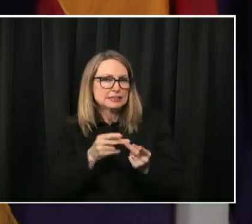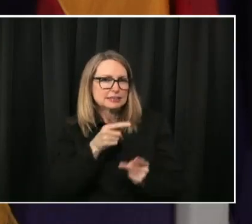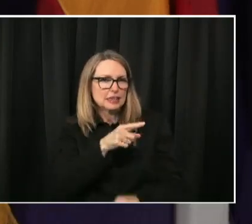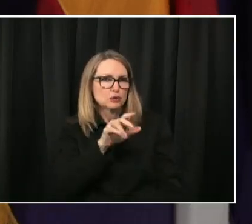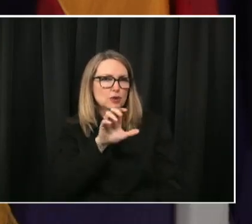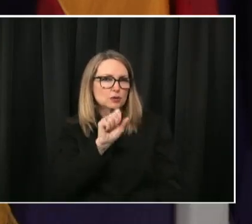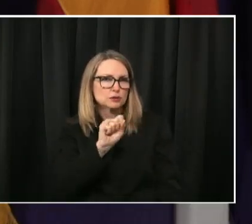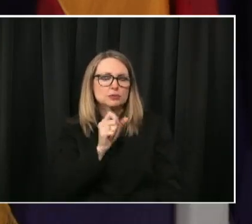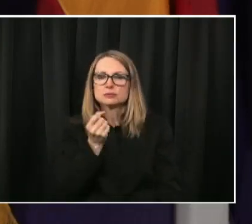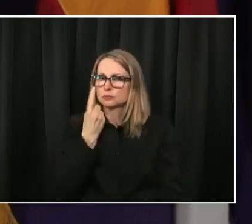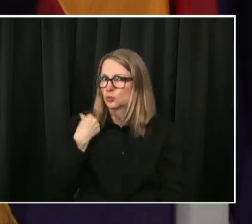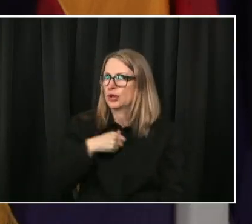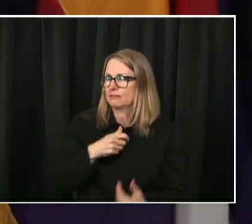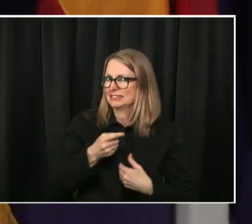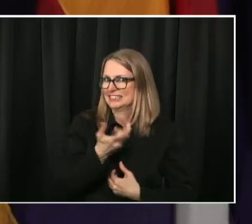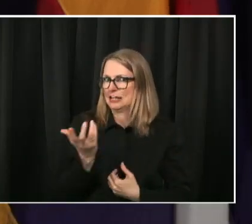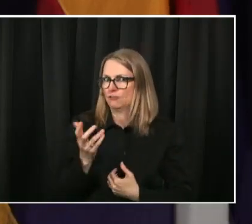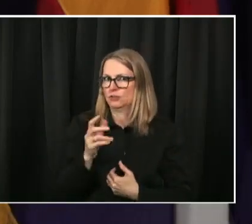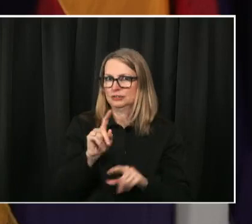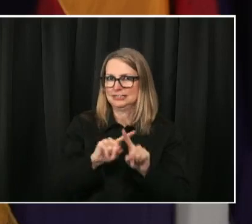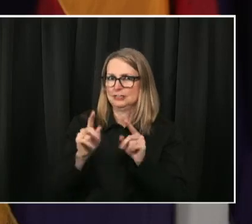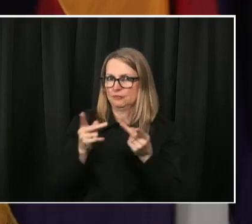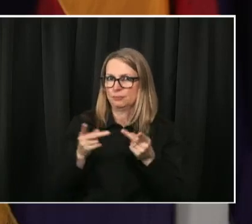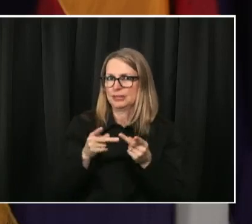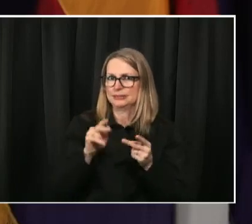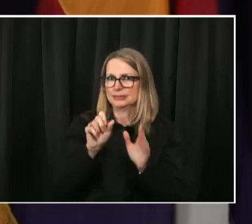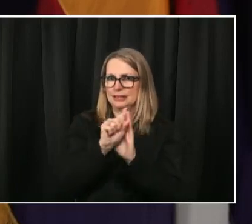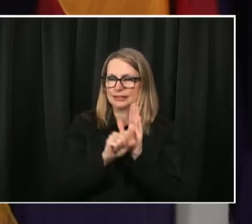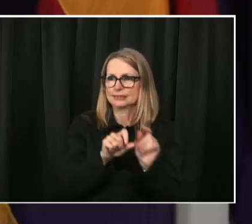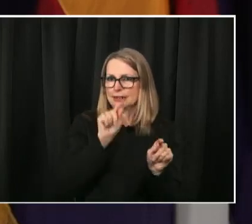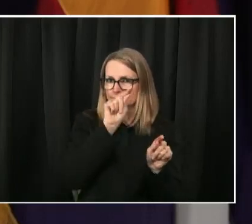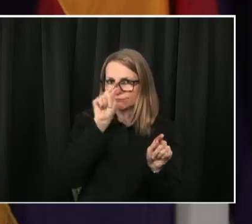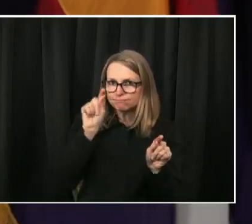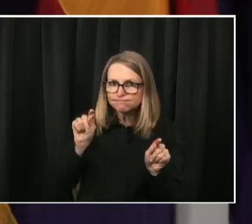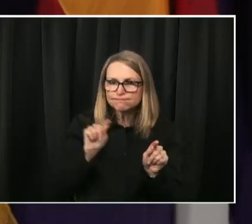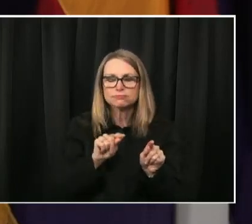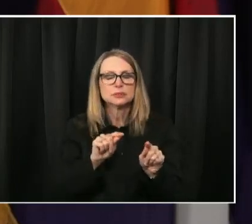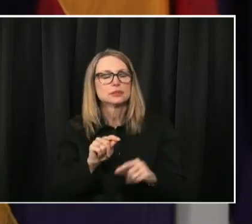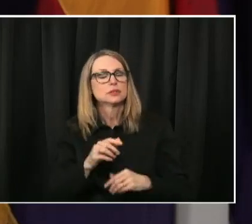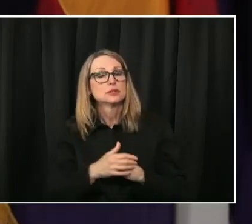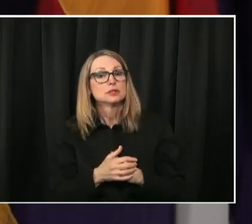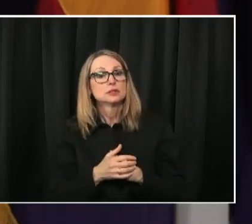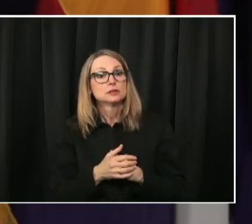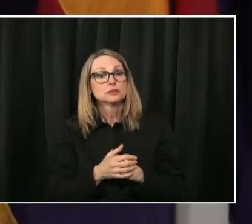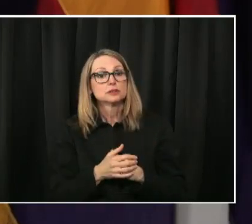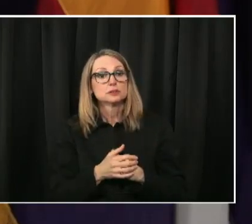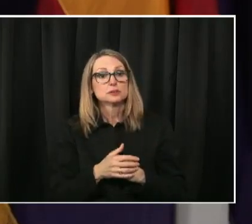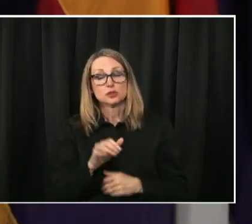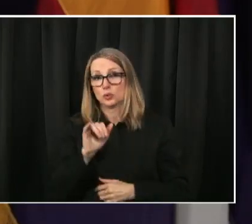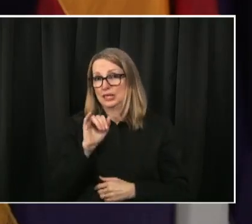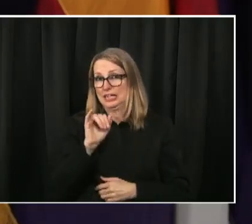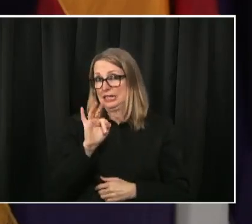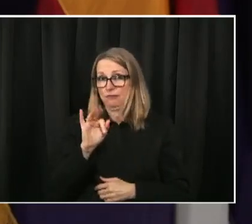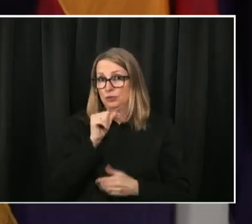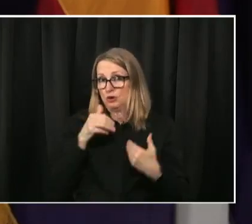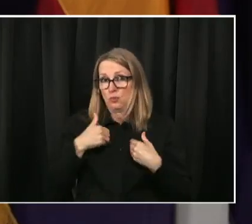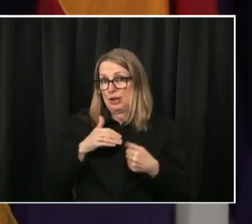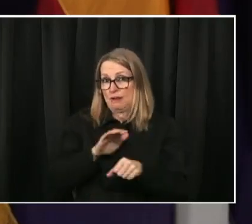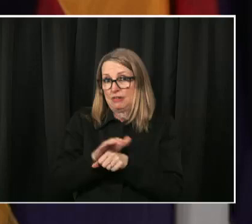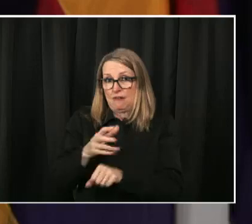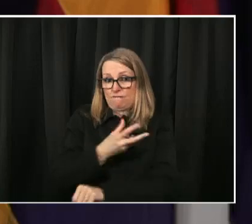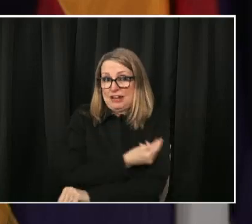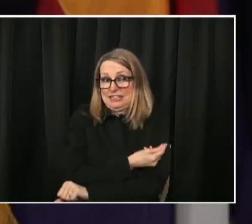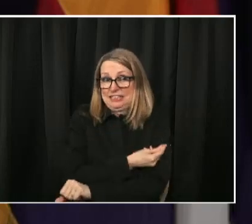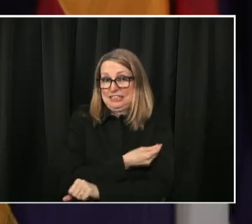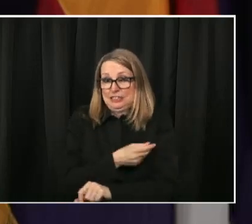Colorado Springs. We are ready for the increased supply. Now, keep in mind, without vaccines, there's not much to run there. We might be able to